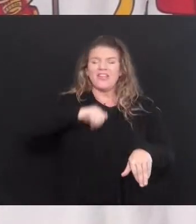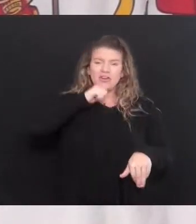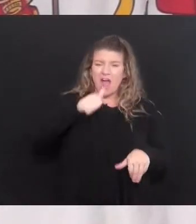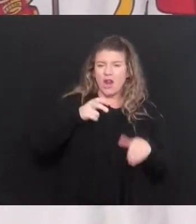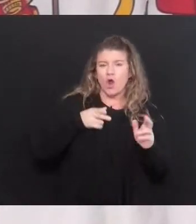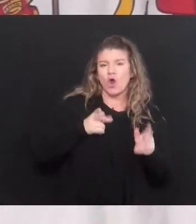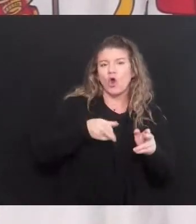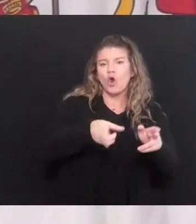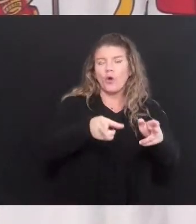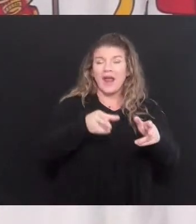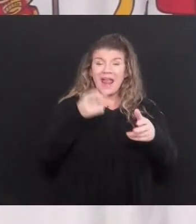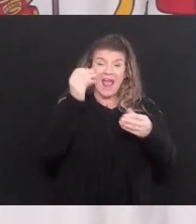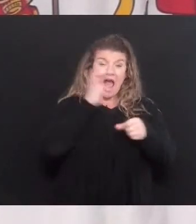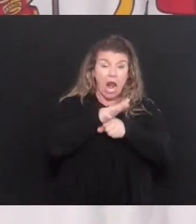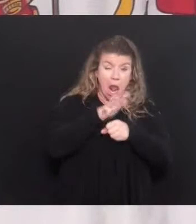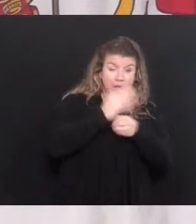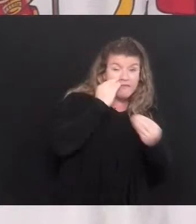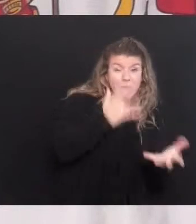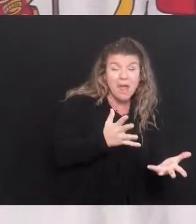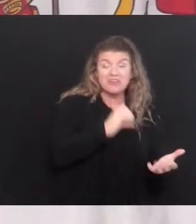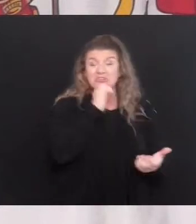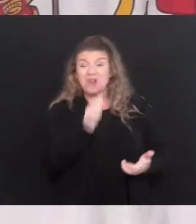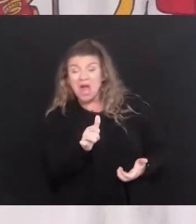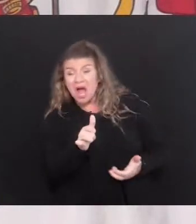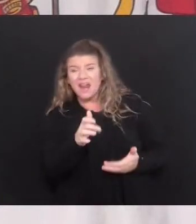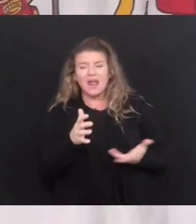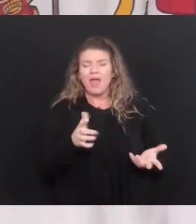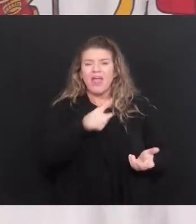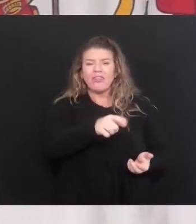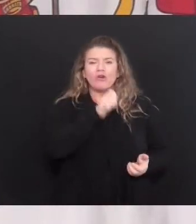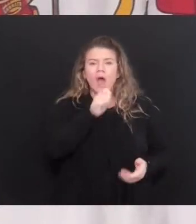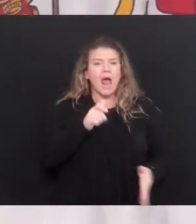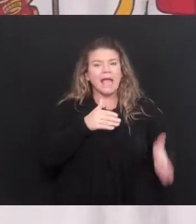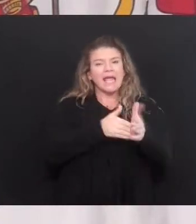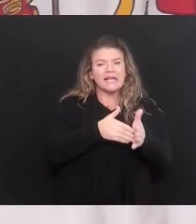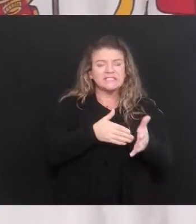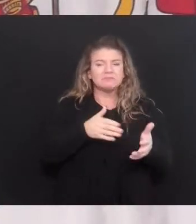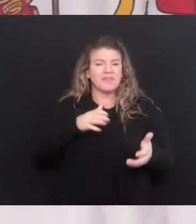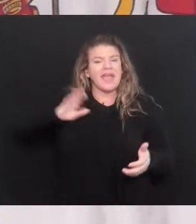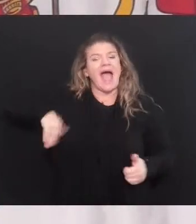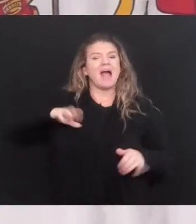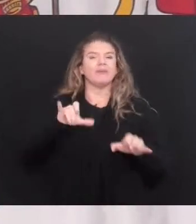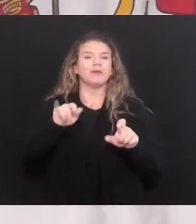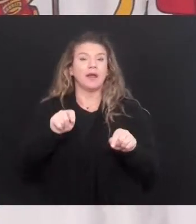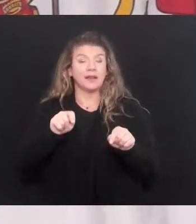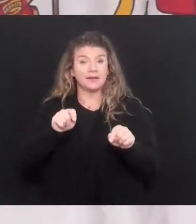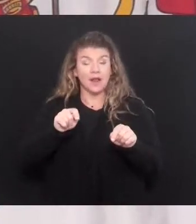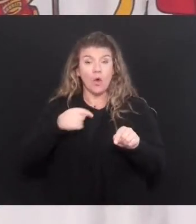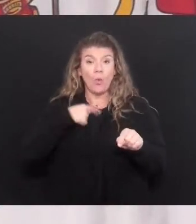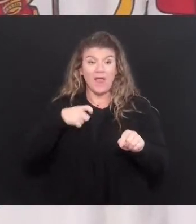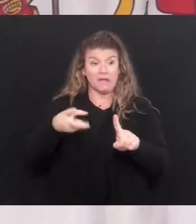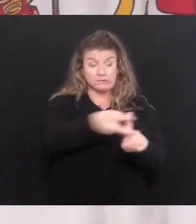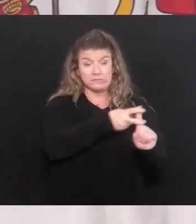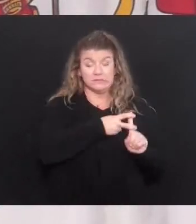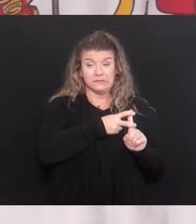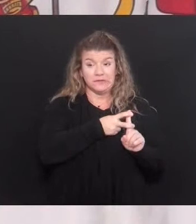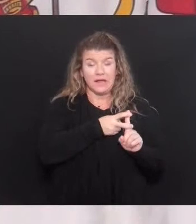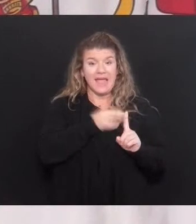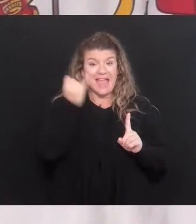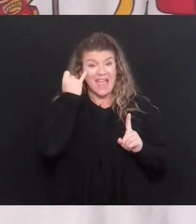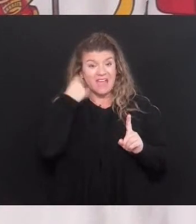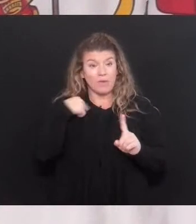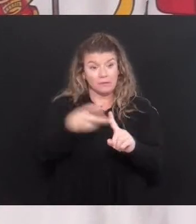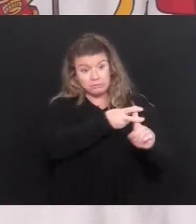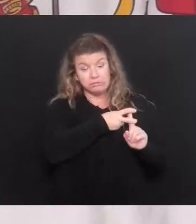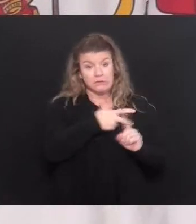not really informed really well, or they're not really against it. We can get those. And if we get those, we can really make a dent in trying to stop this